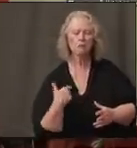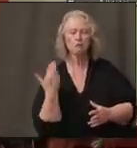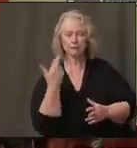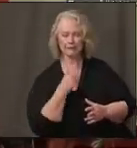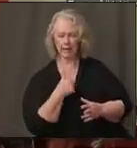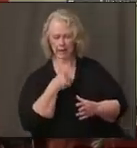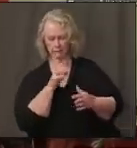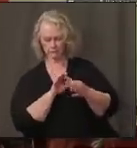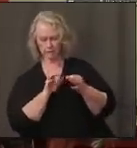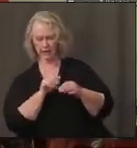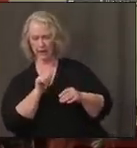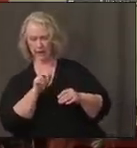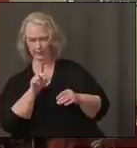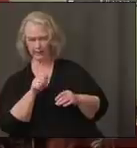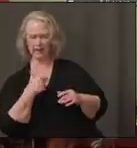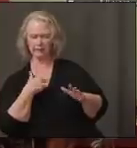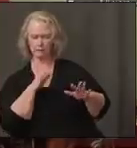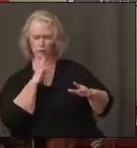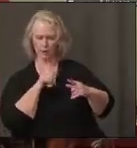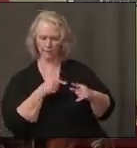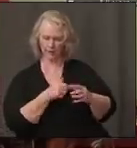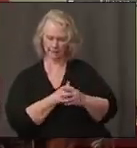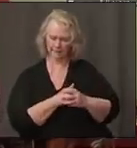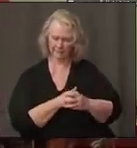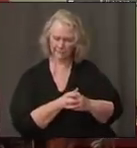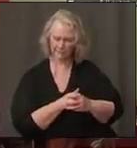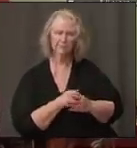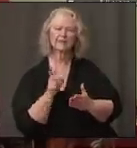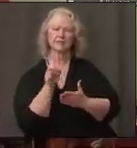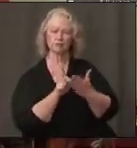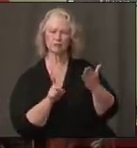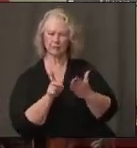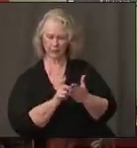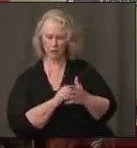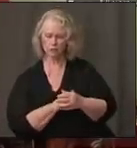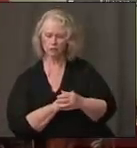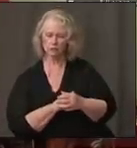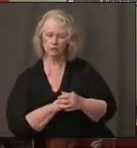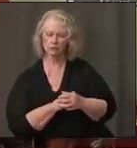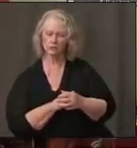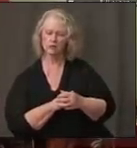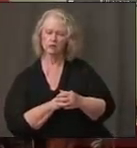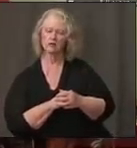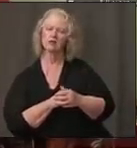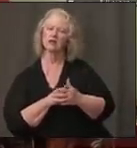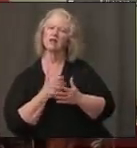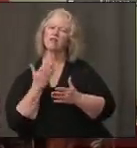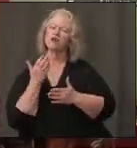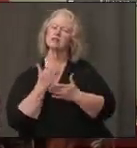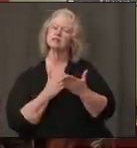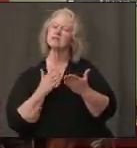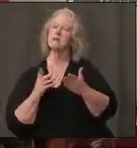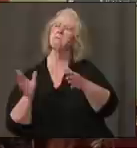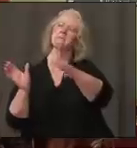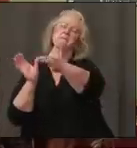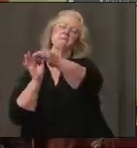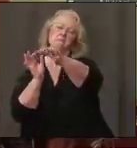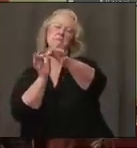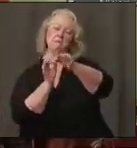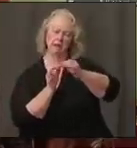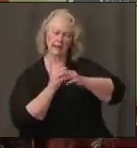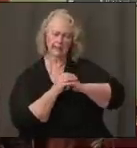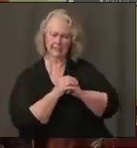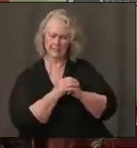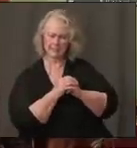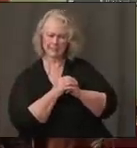ADA, because what I'm really asking about is discrimination. There is a thread of commentary out there. It's not